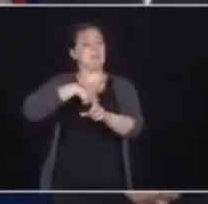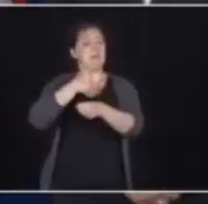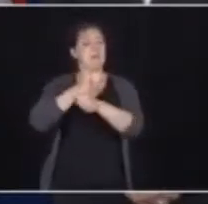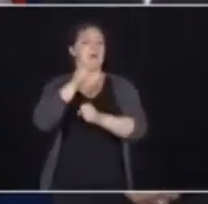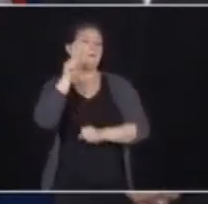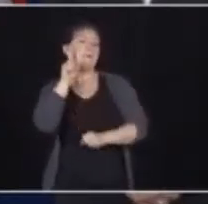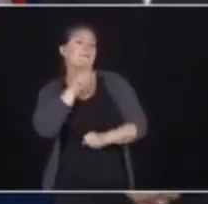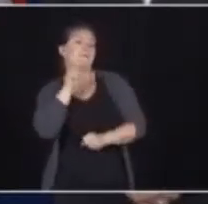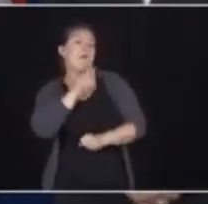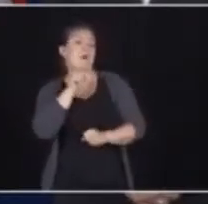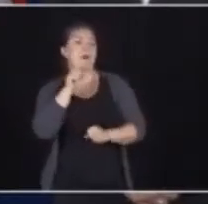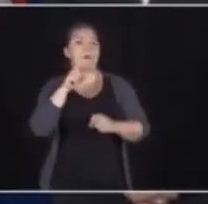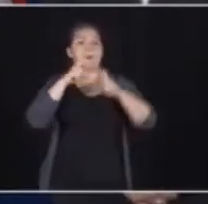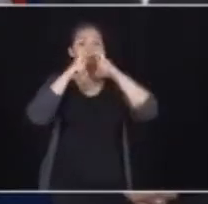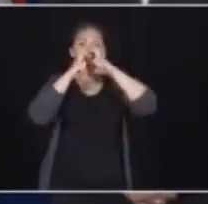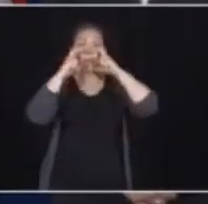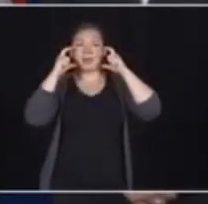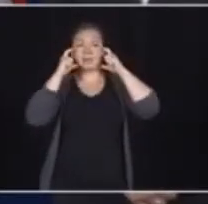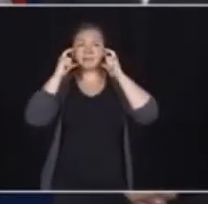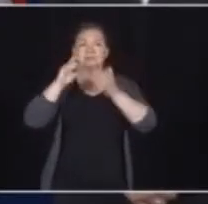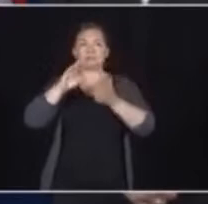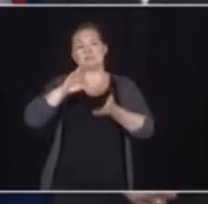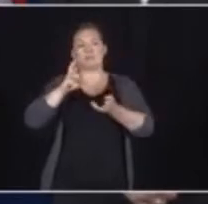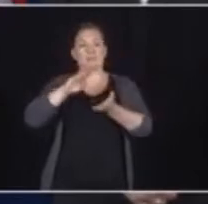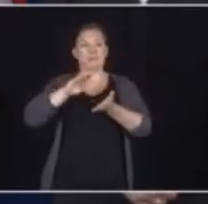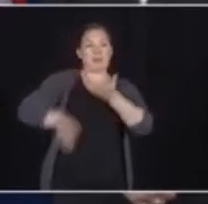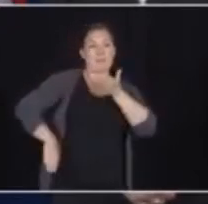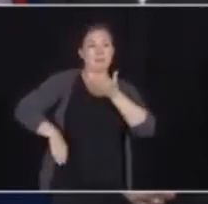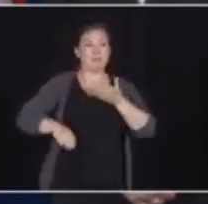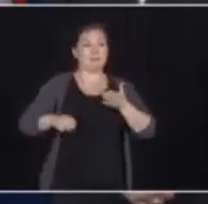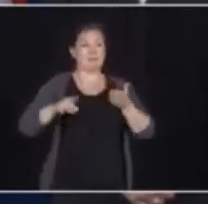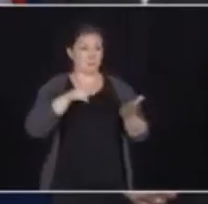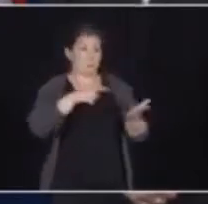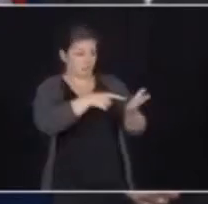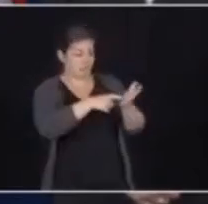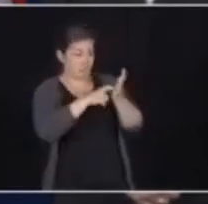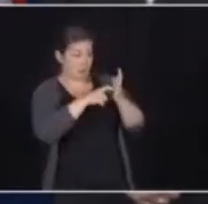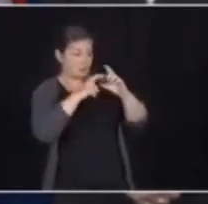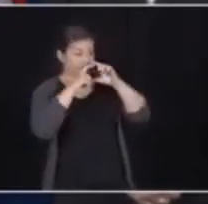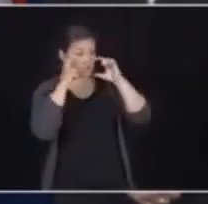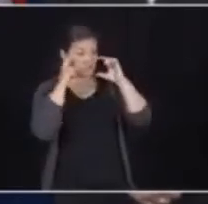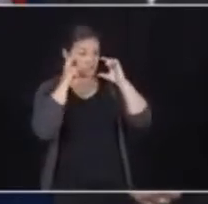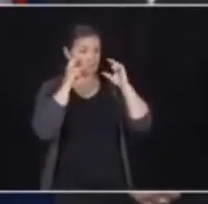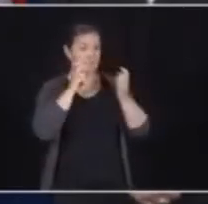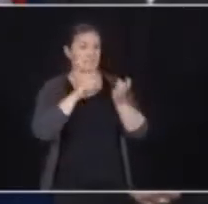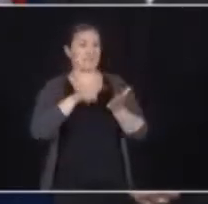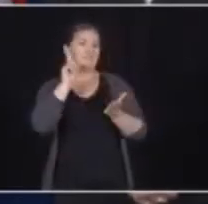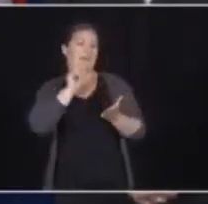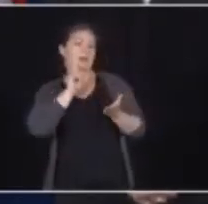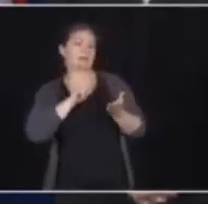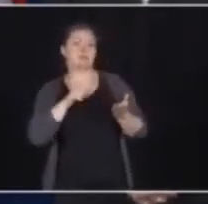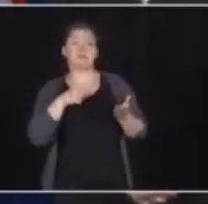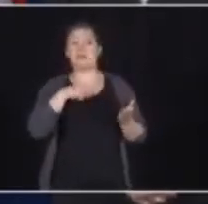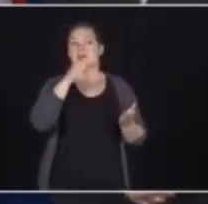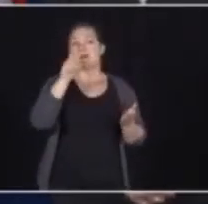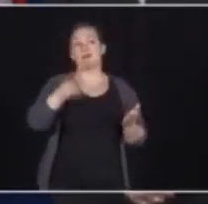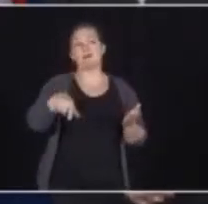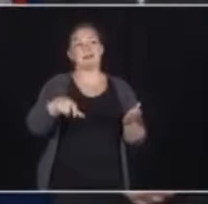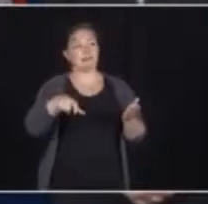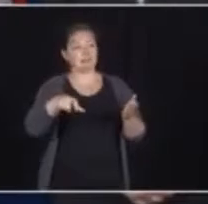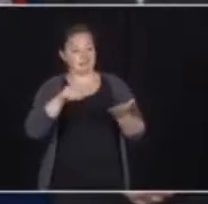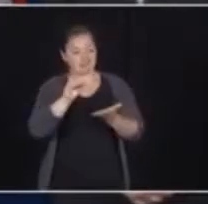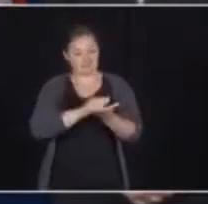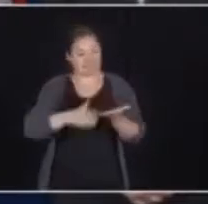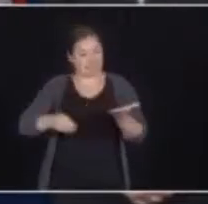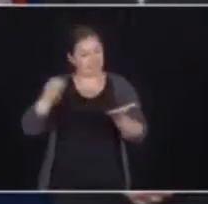They're fake, and they're using them to wear them in places where masks are now required by law. Some of them are using the Canadian Red Cross